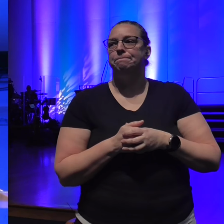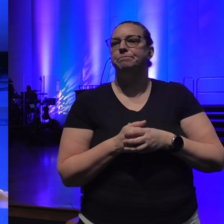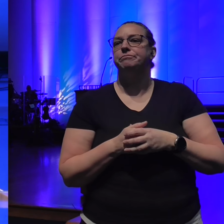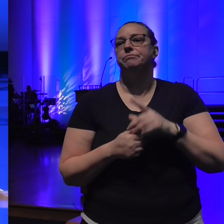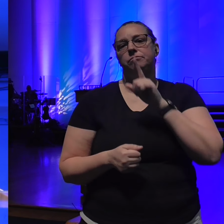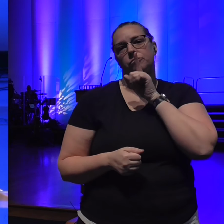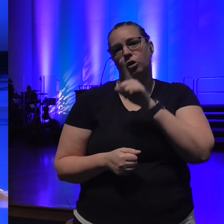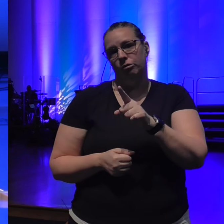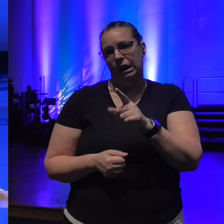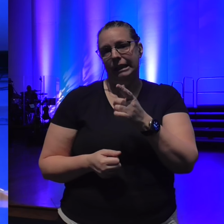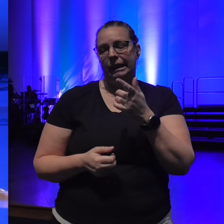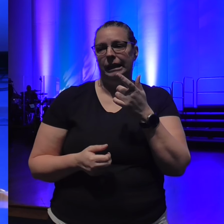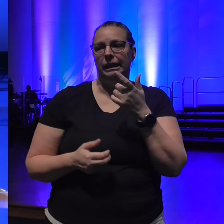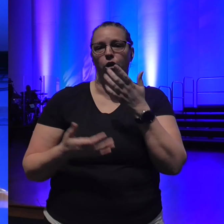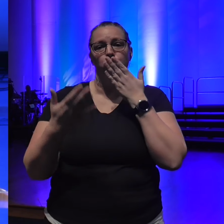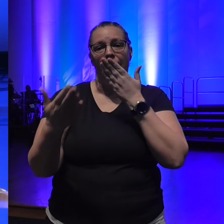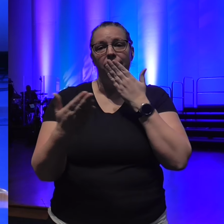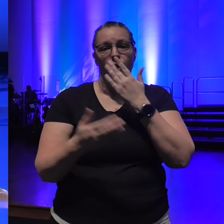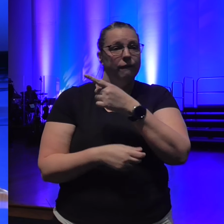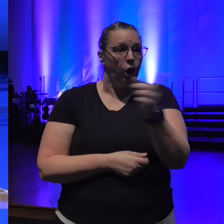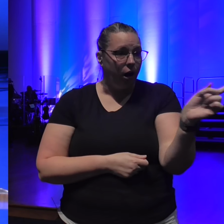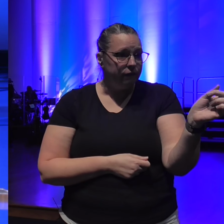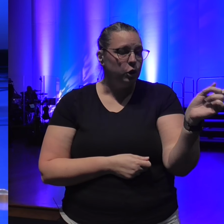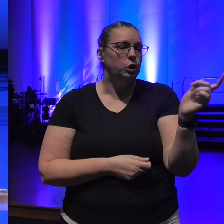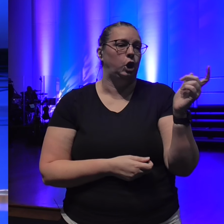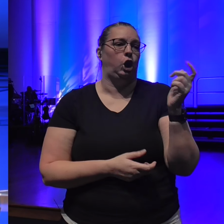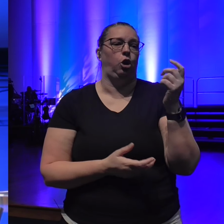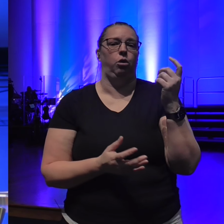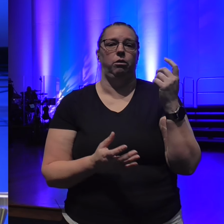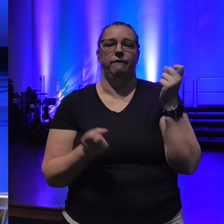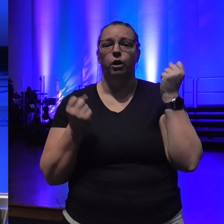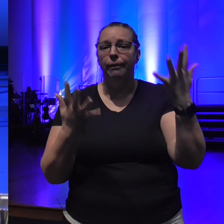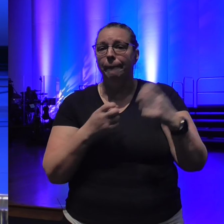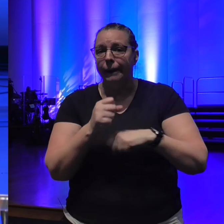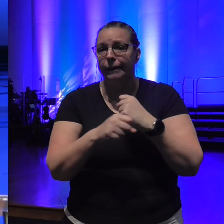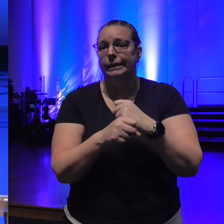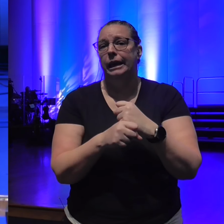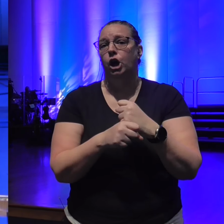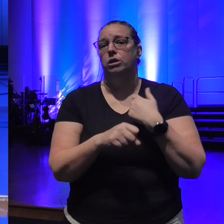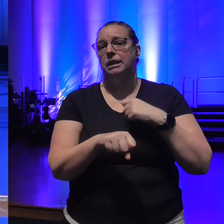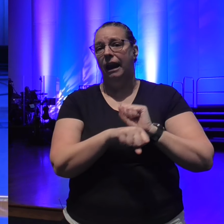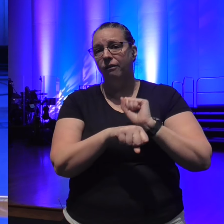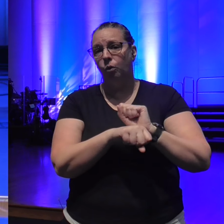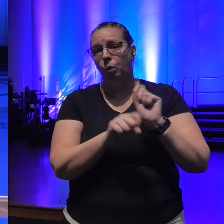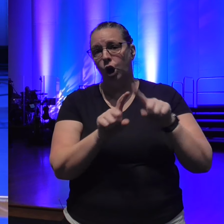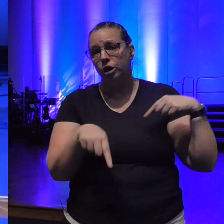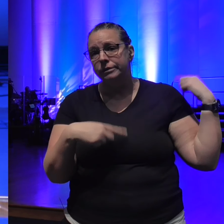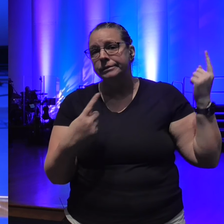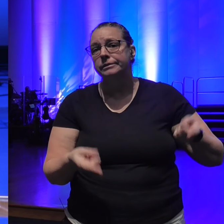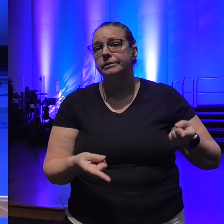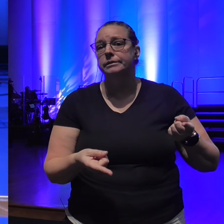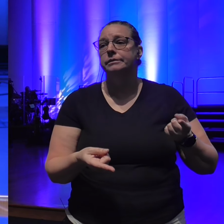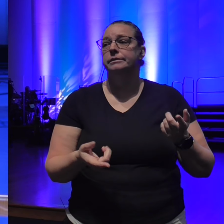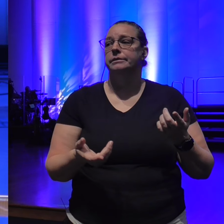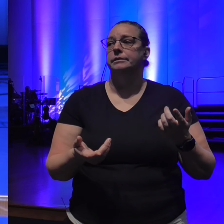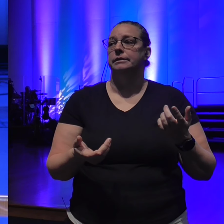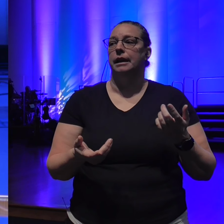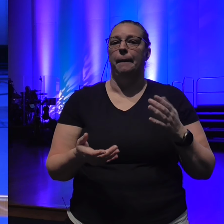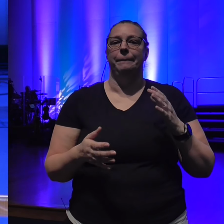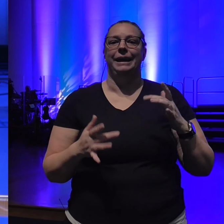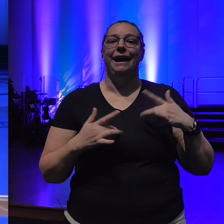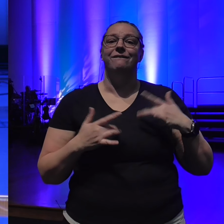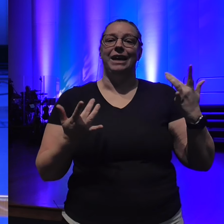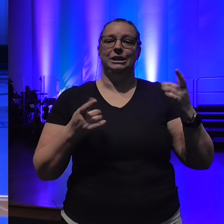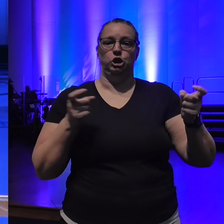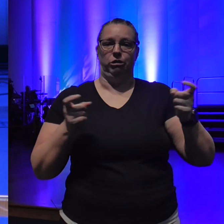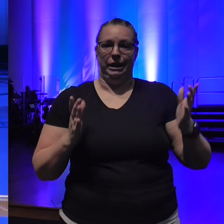am so grateful to all of you and for the many years that I have worked here and for the event, being the events